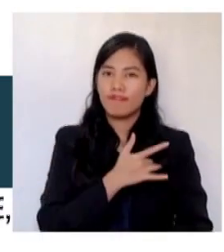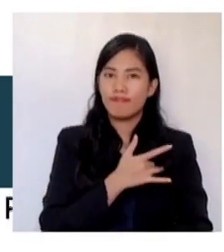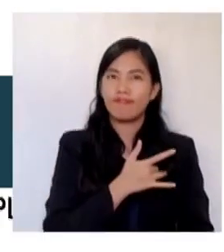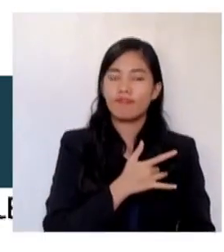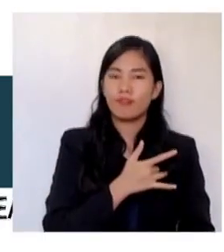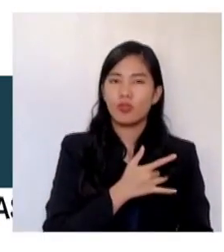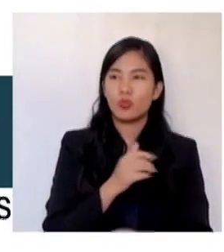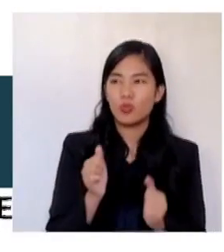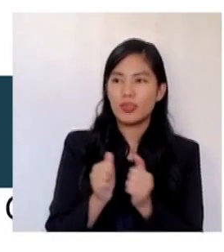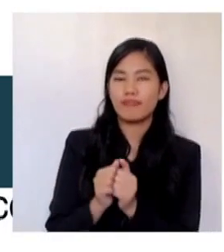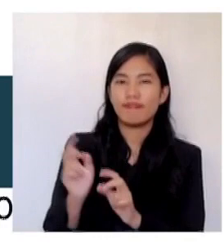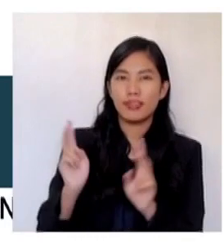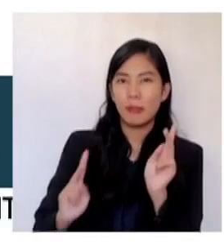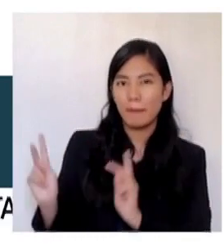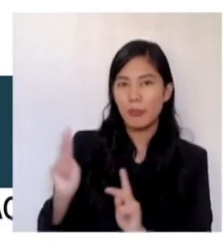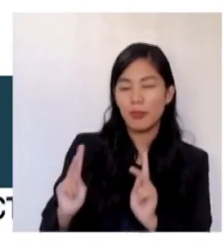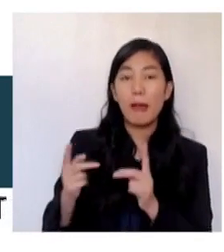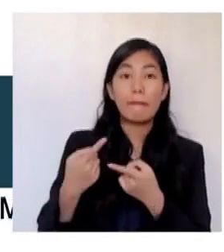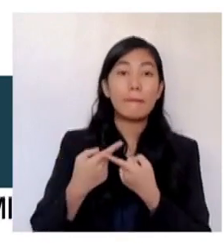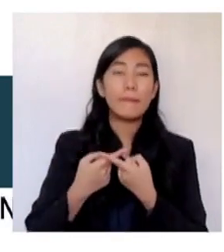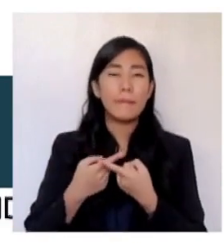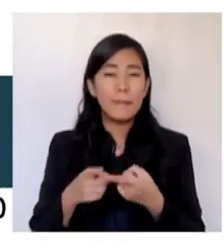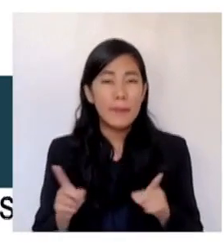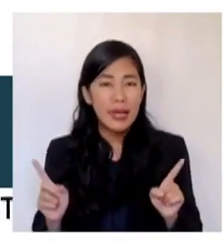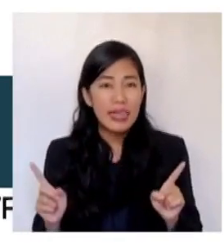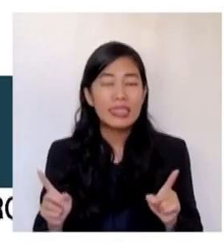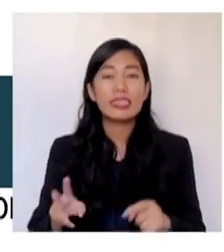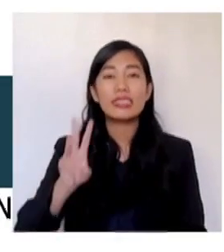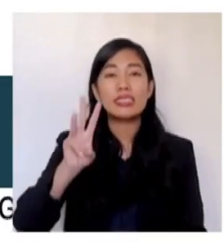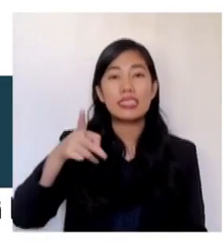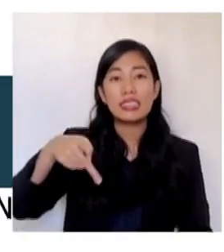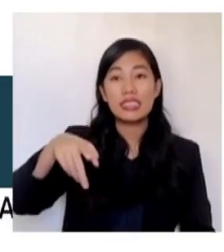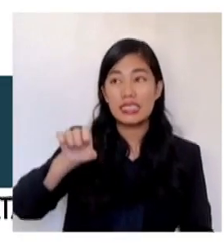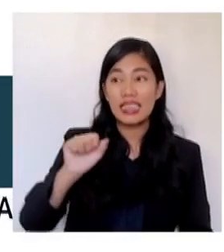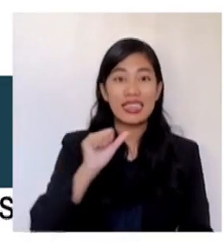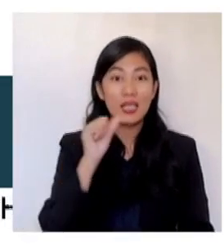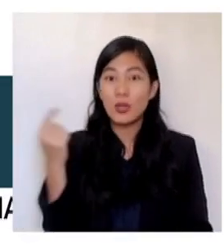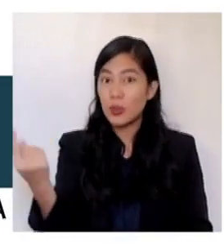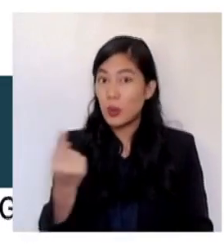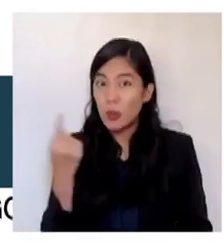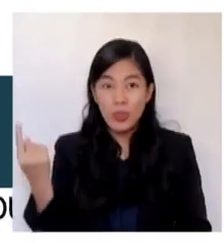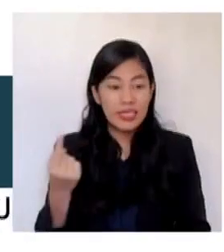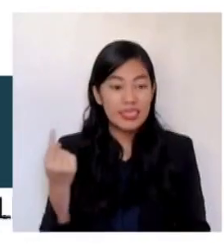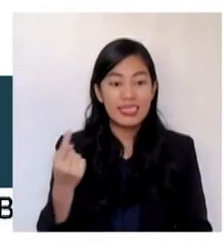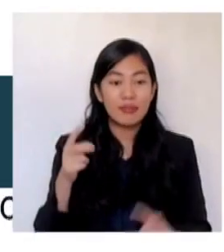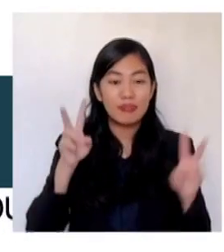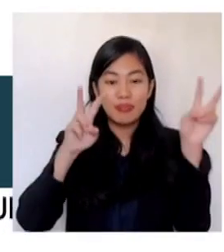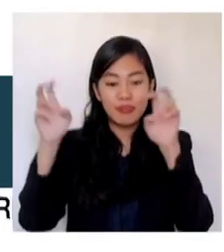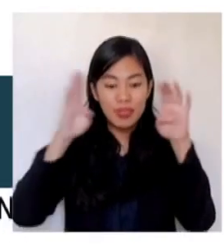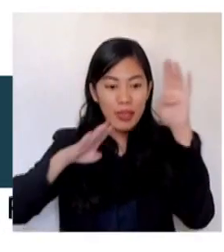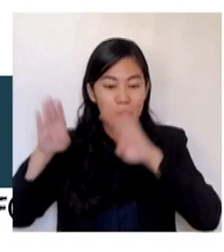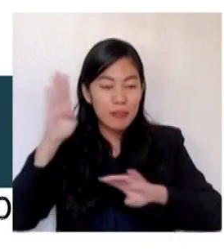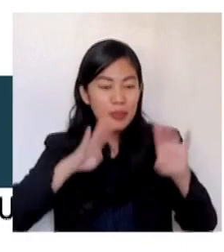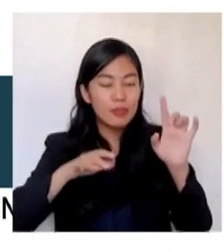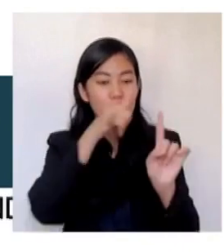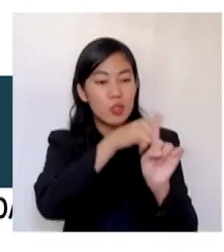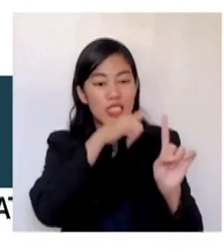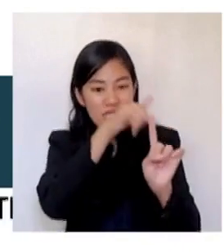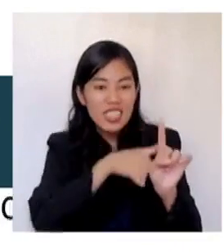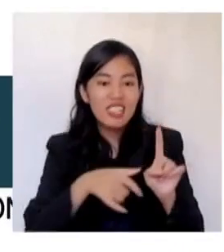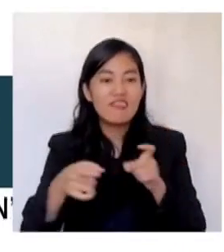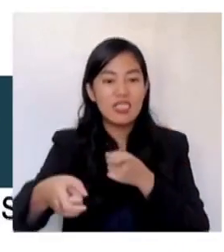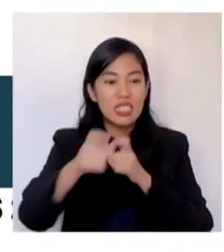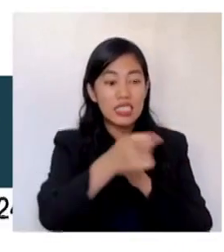the general public. But the West Philippine Sea is not just an issue of fishing and not just an issue of bullying and so on.